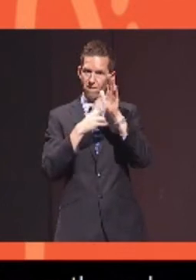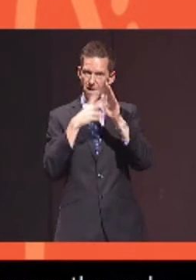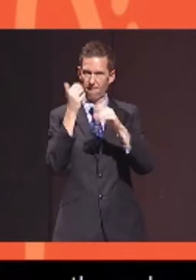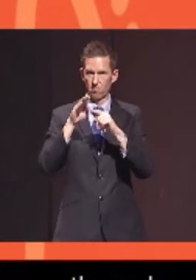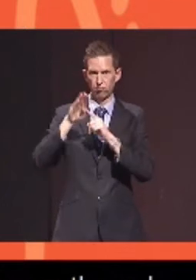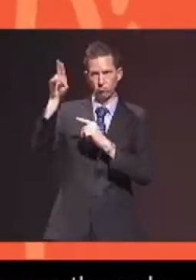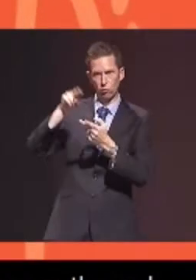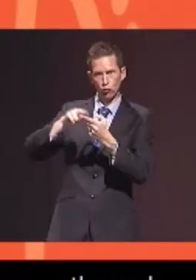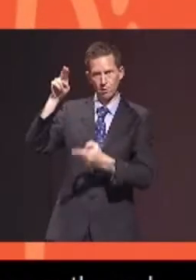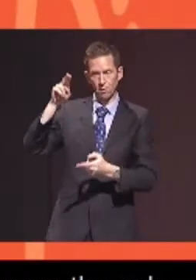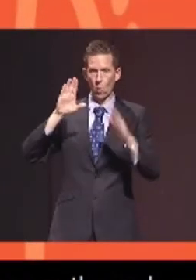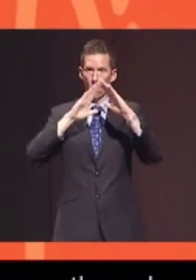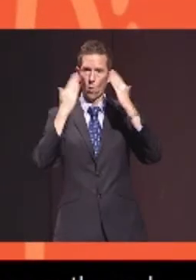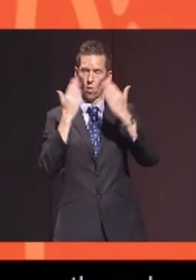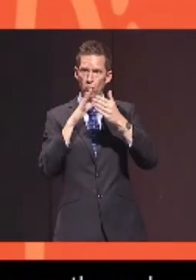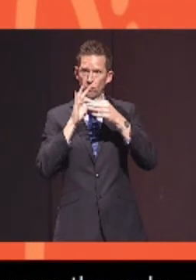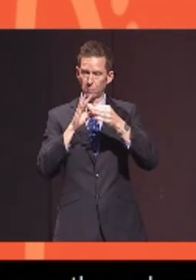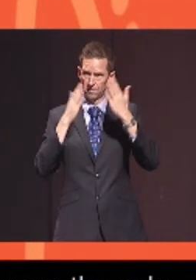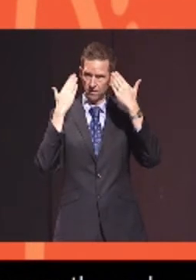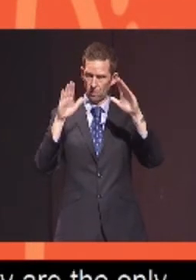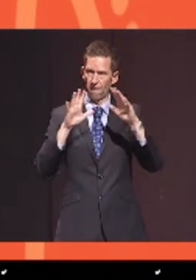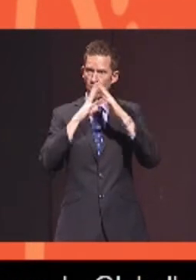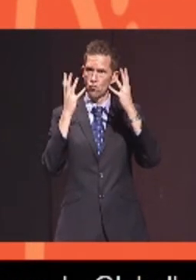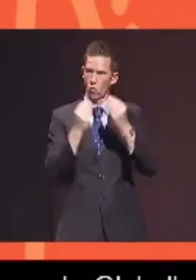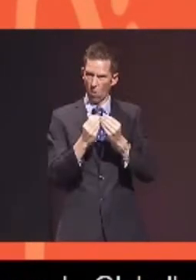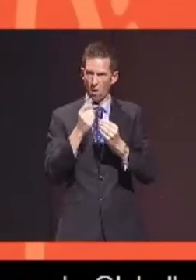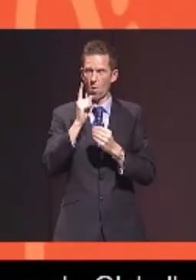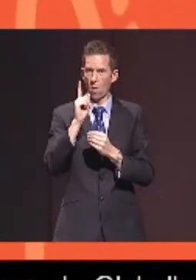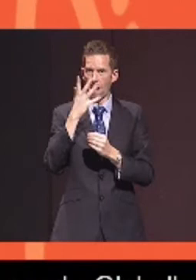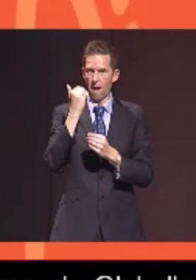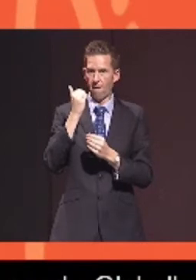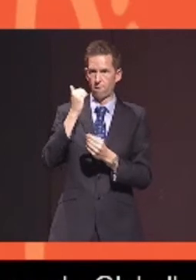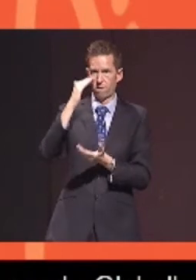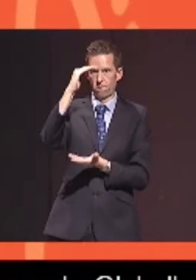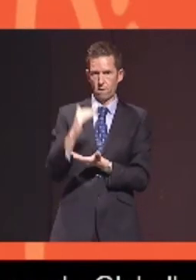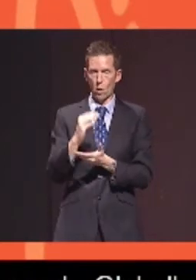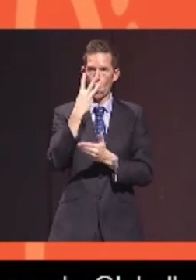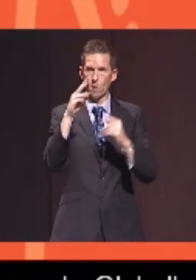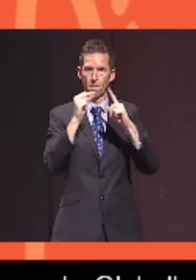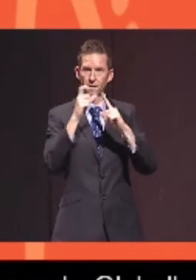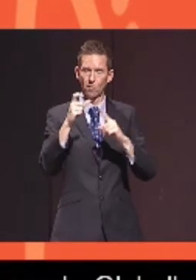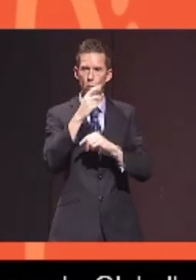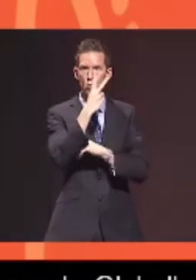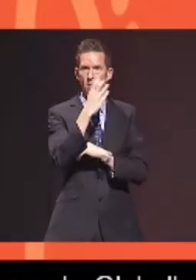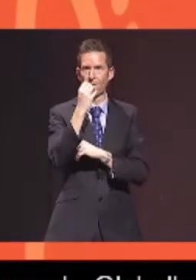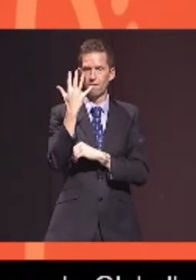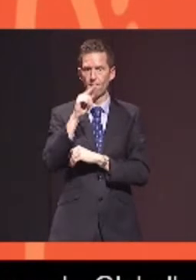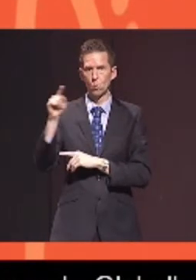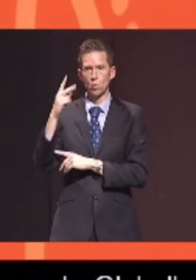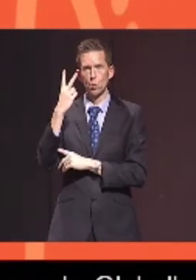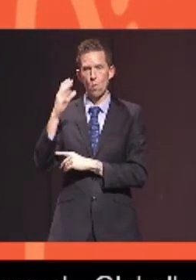increased. Globally, AIDS-related deaths overall fell by 30% between 2005 and